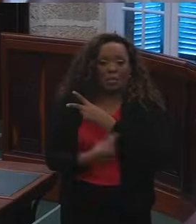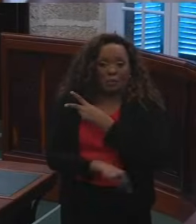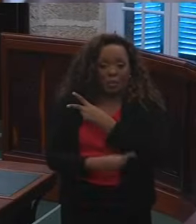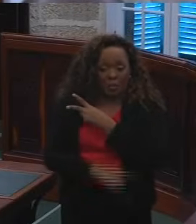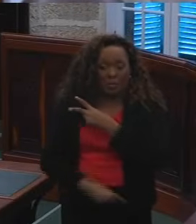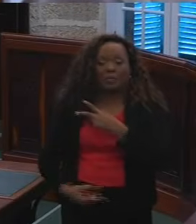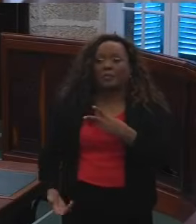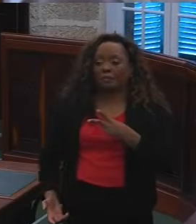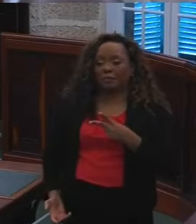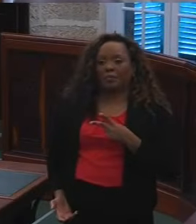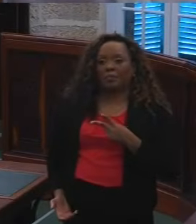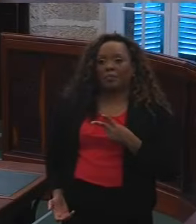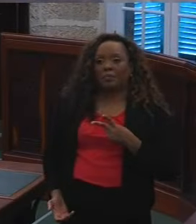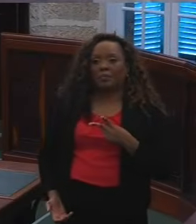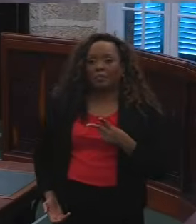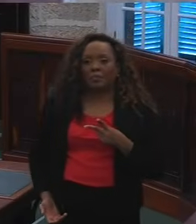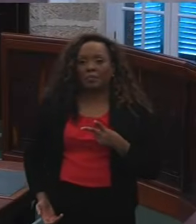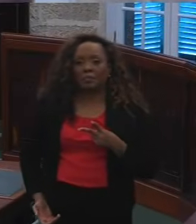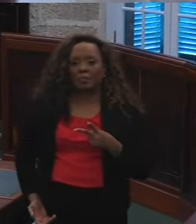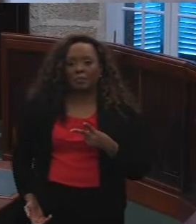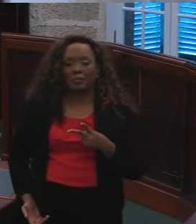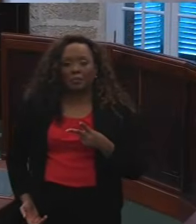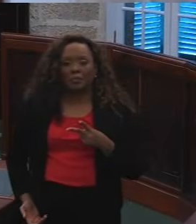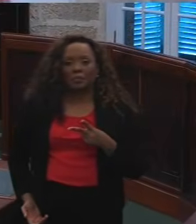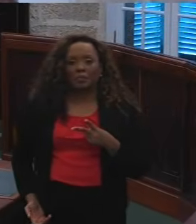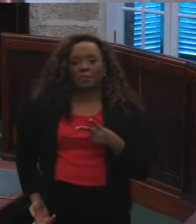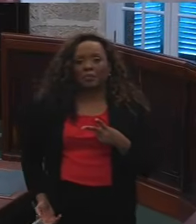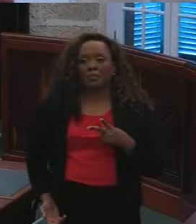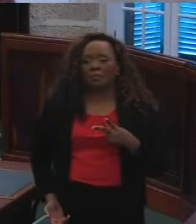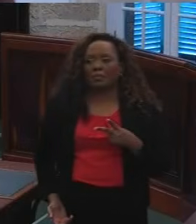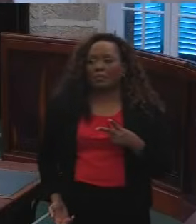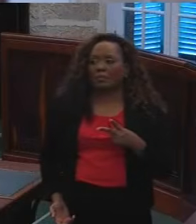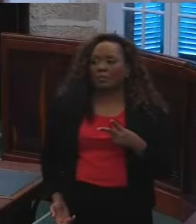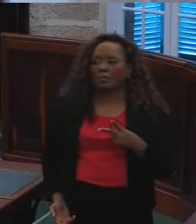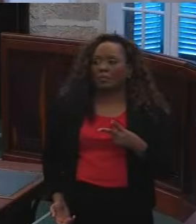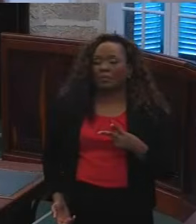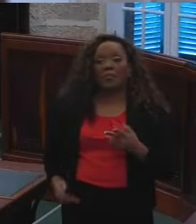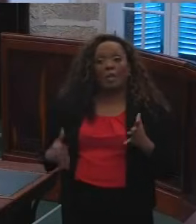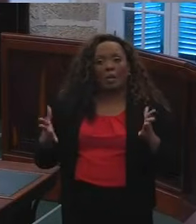the intention of eventually planting such a facility in each